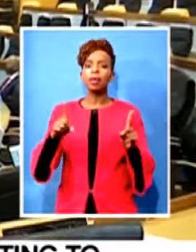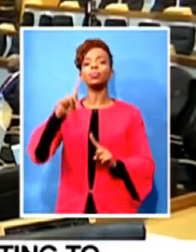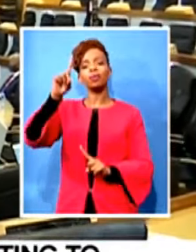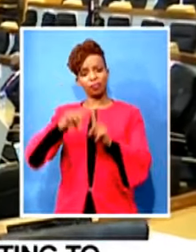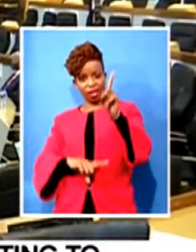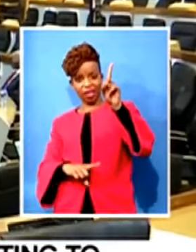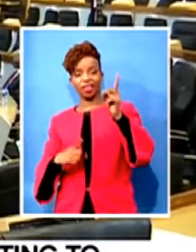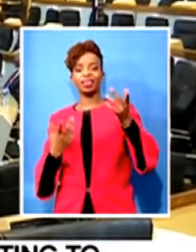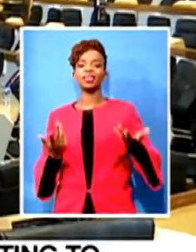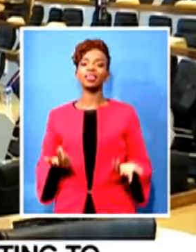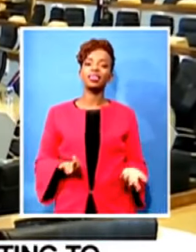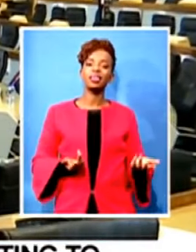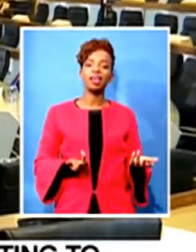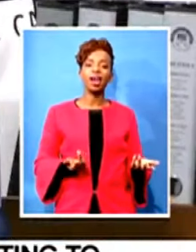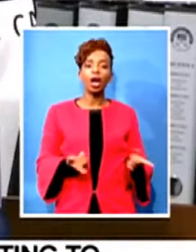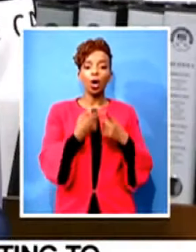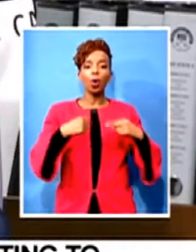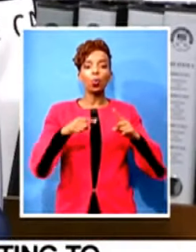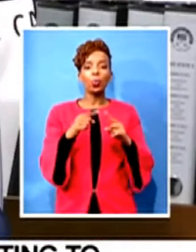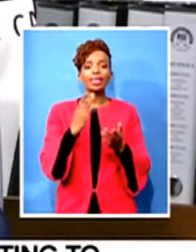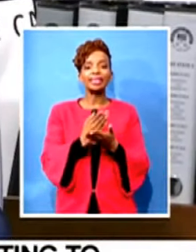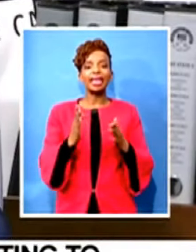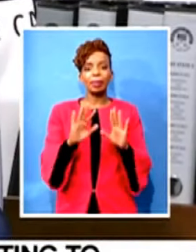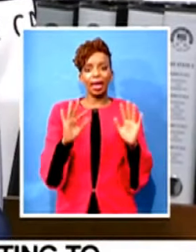to inform.